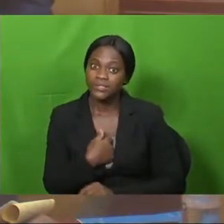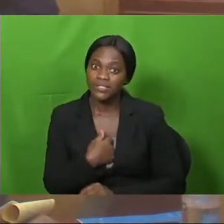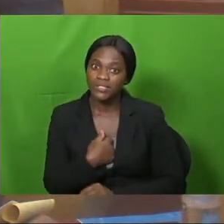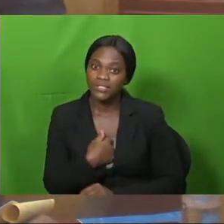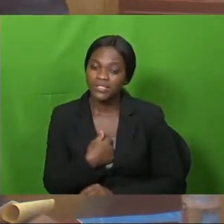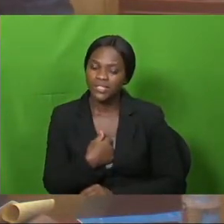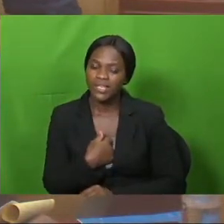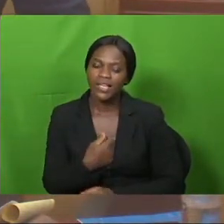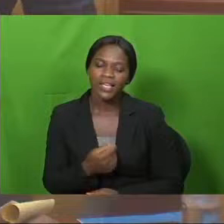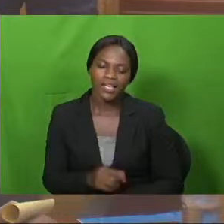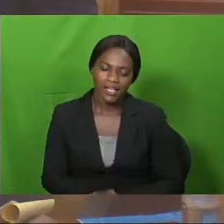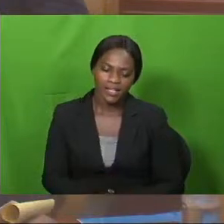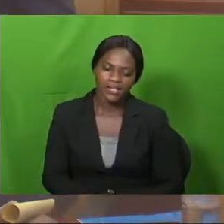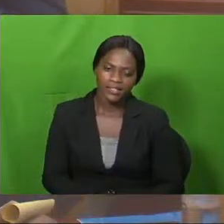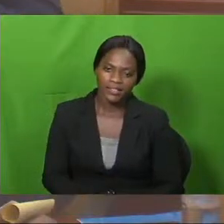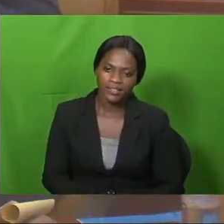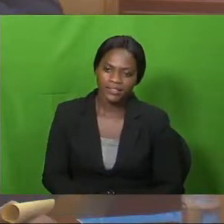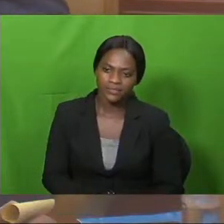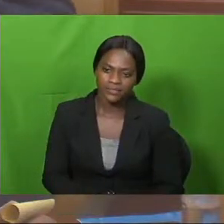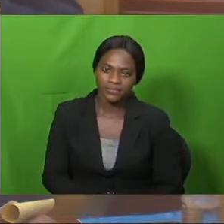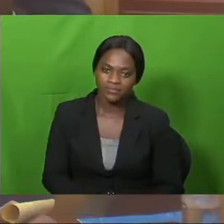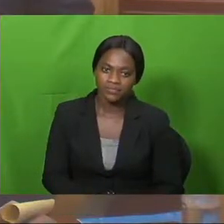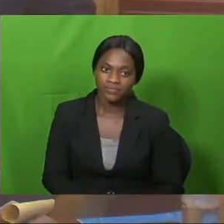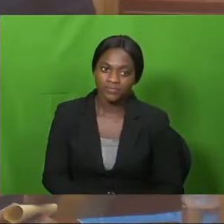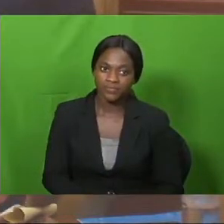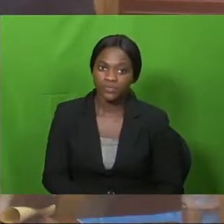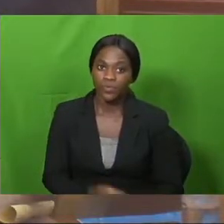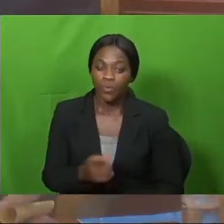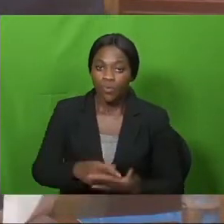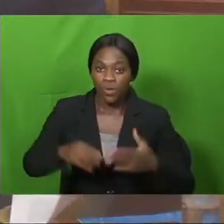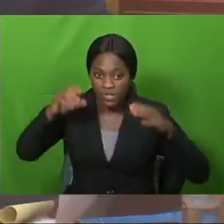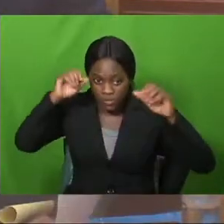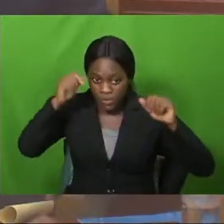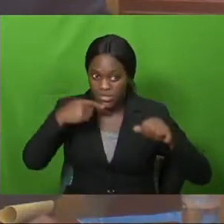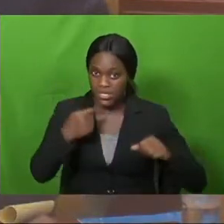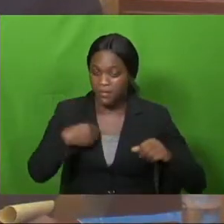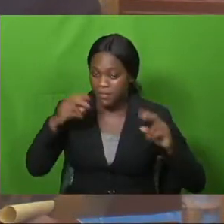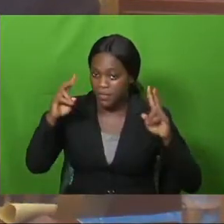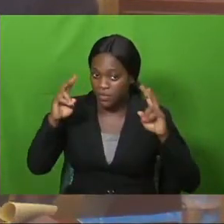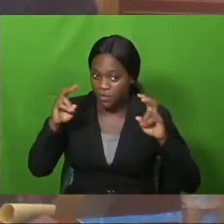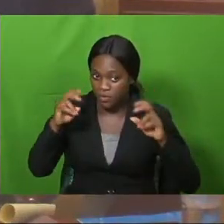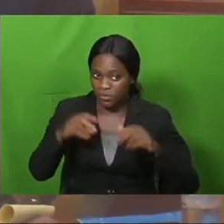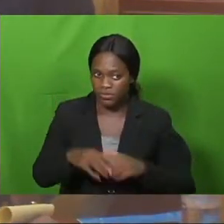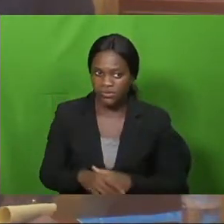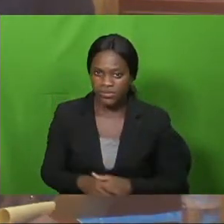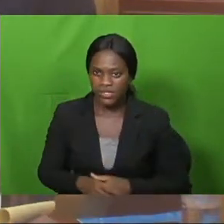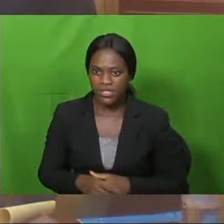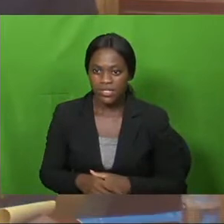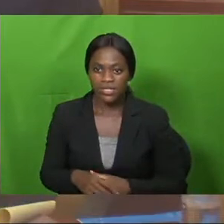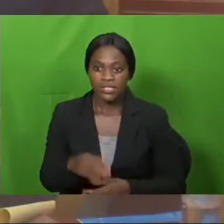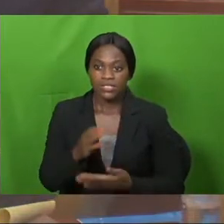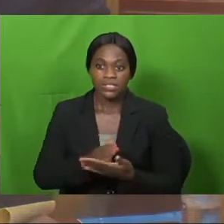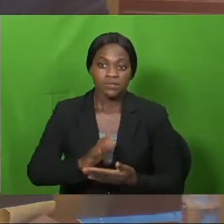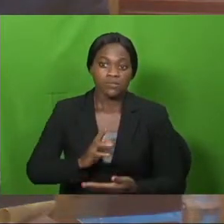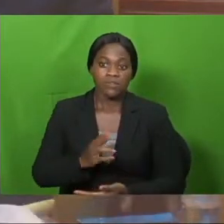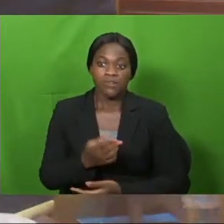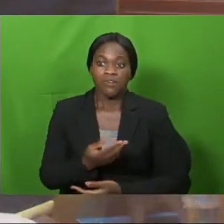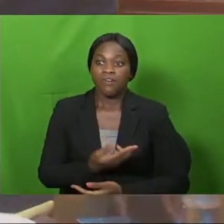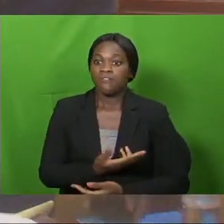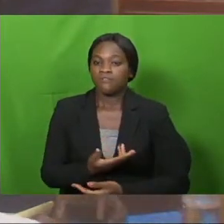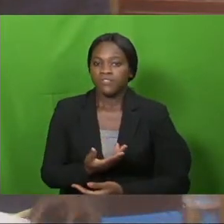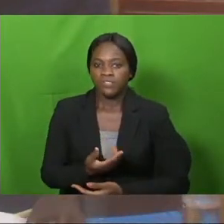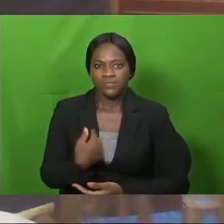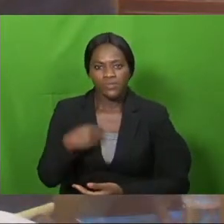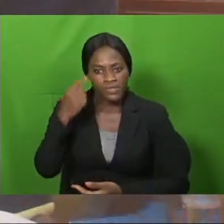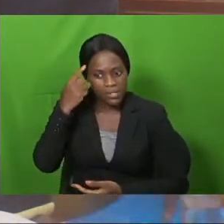Honourable Speaker, let me quote what the President said in relation to what even some of us who are antiquated in terms of